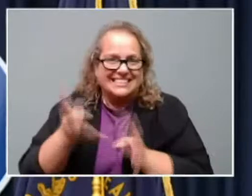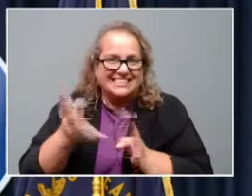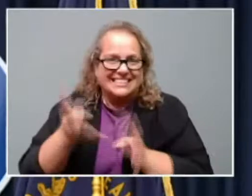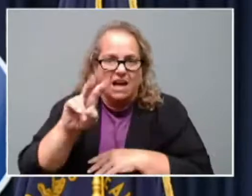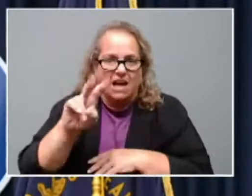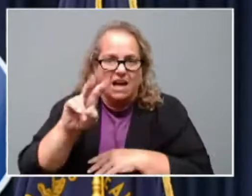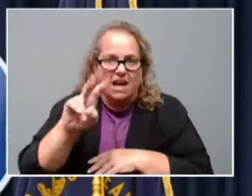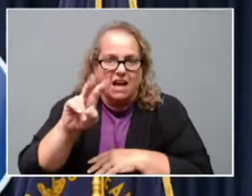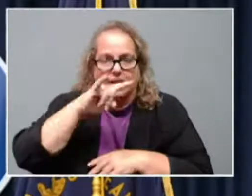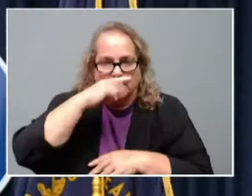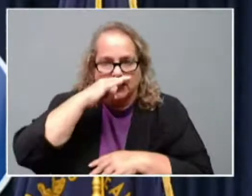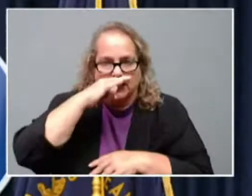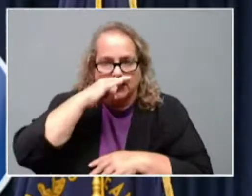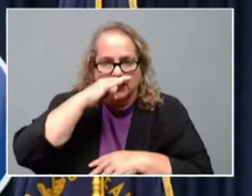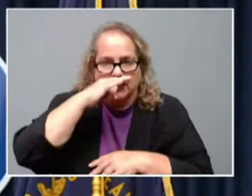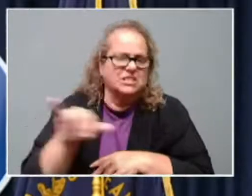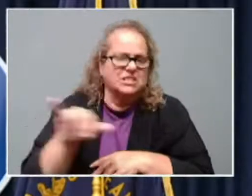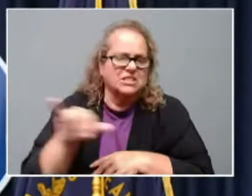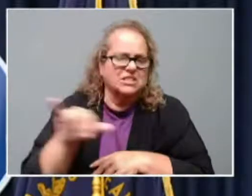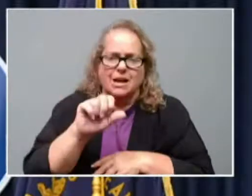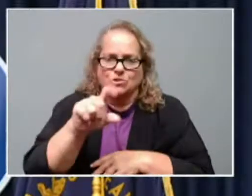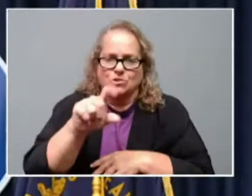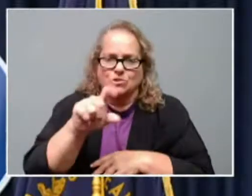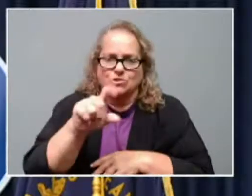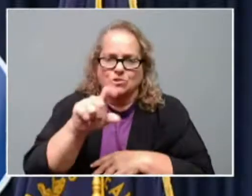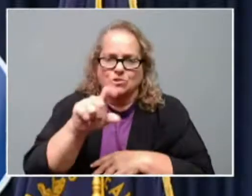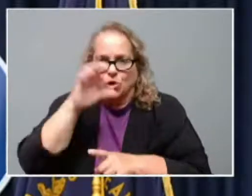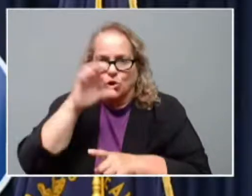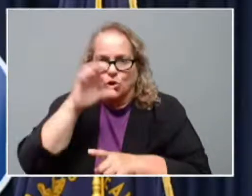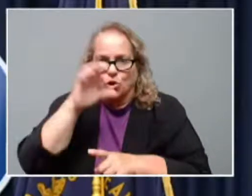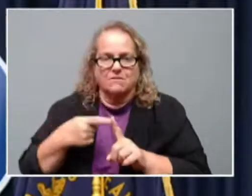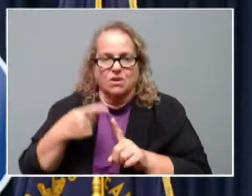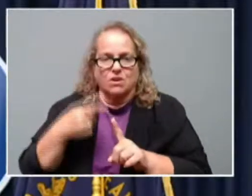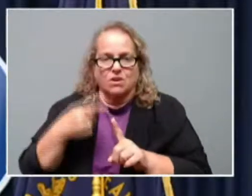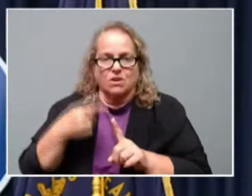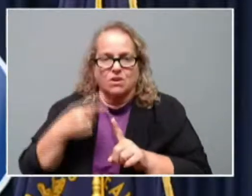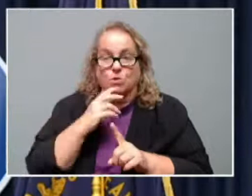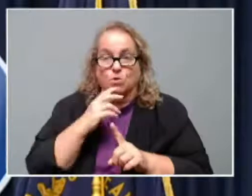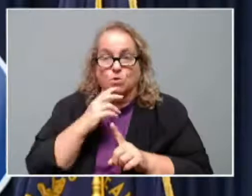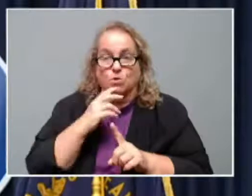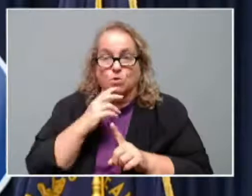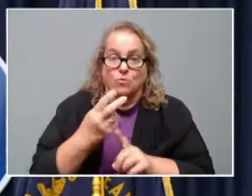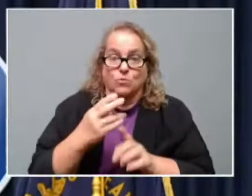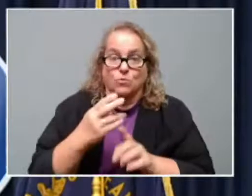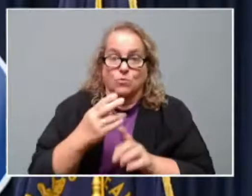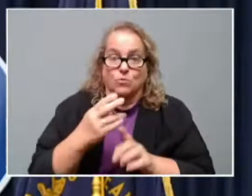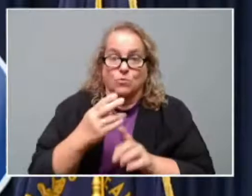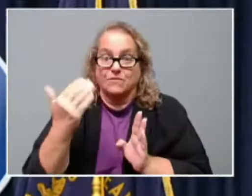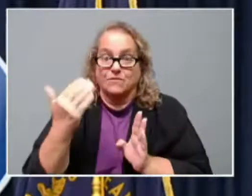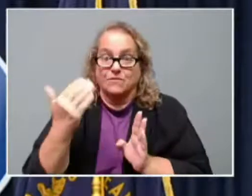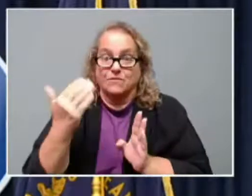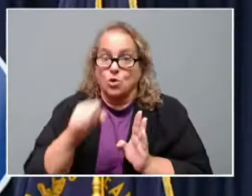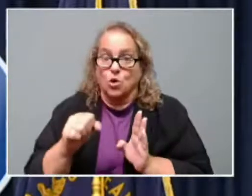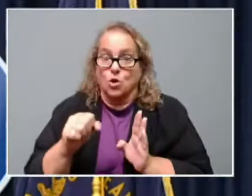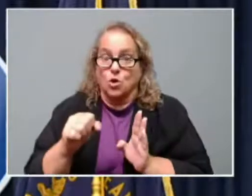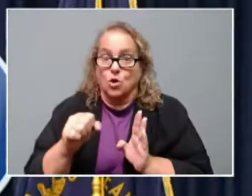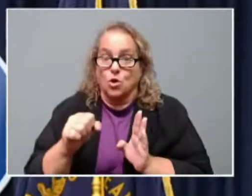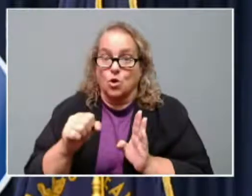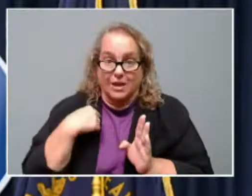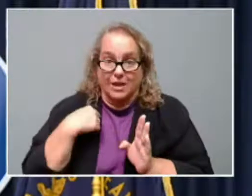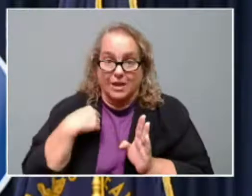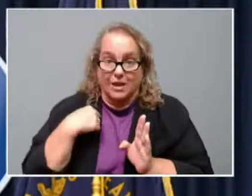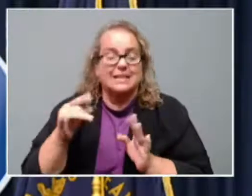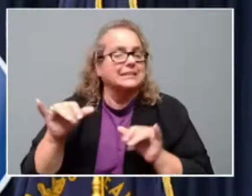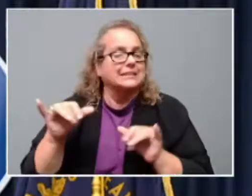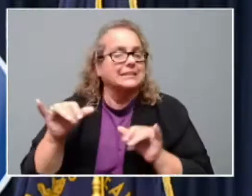like you have to look specifically on there for your 12 to 15-year-olds, like we did. It's the